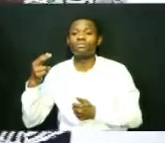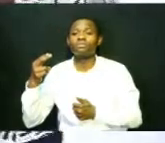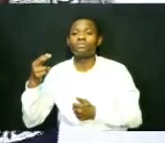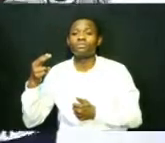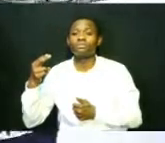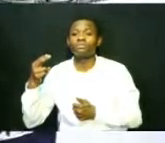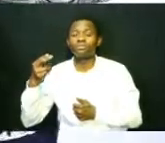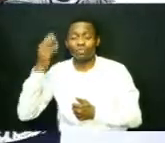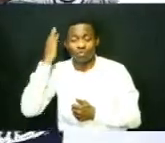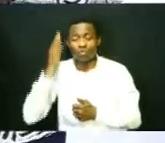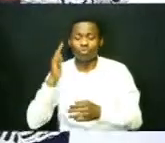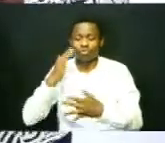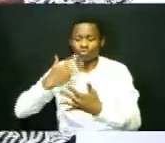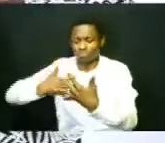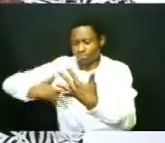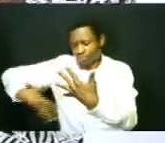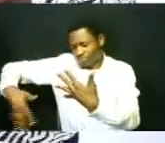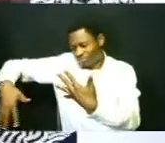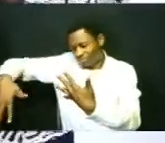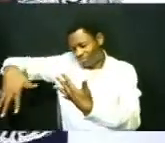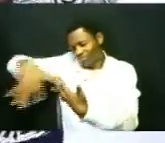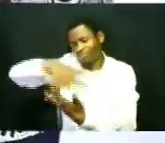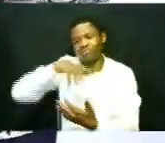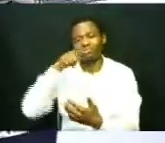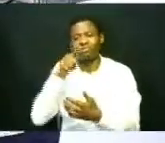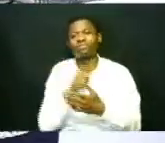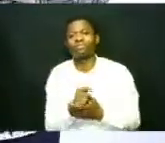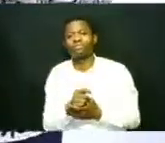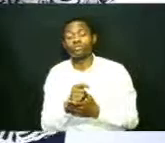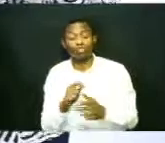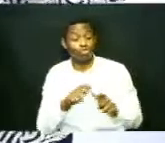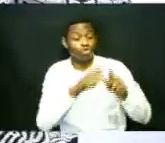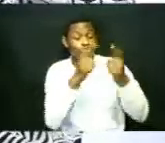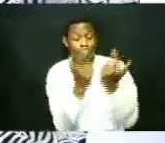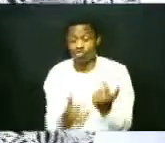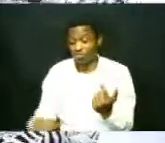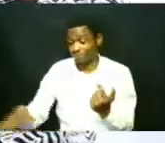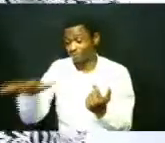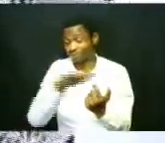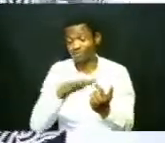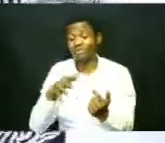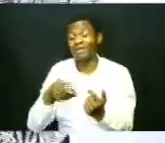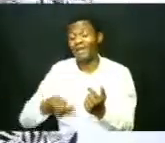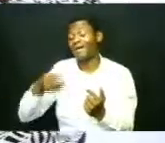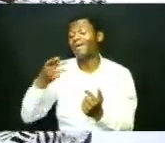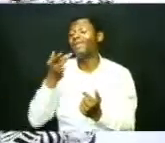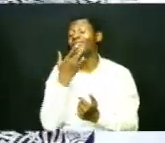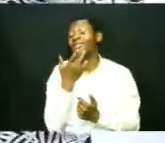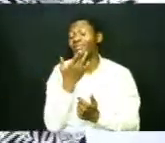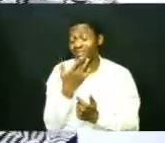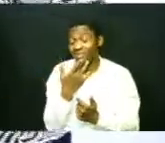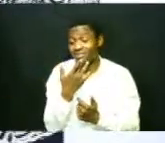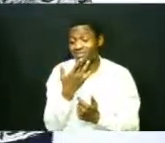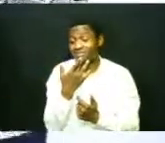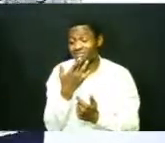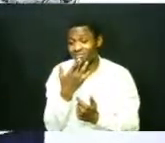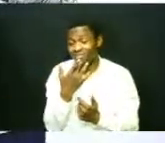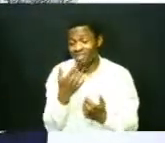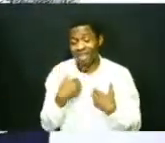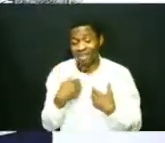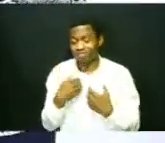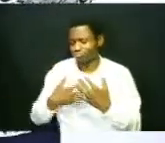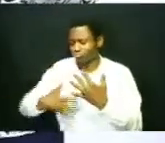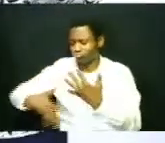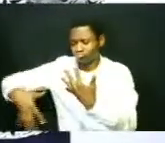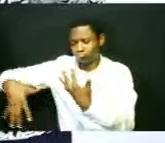will overshadow you. Those who are highly favored, they are